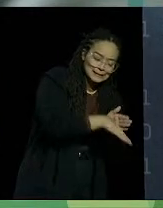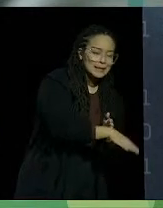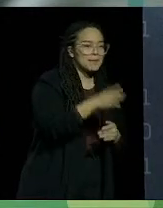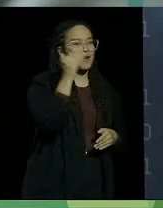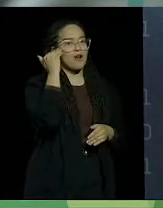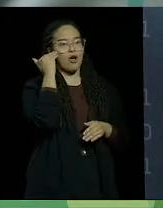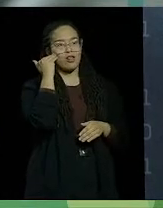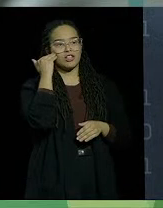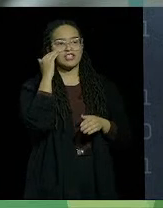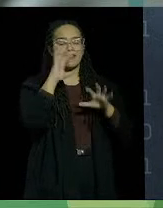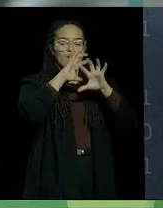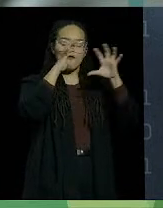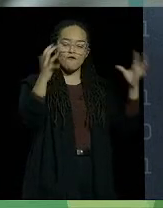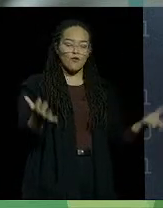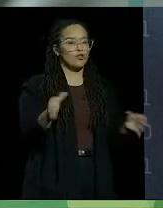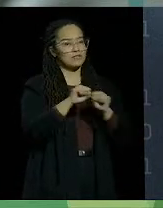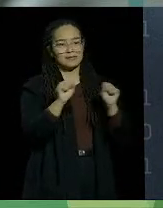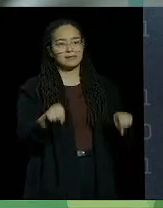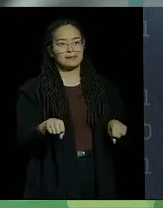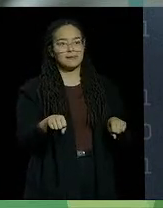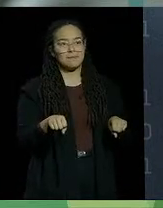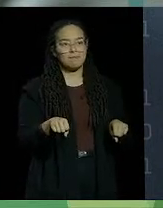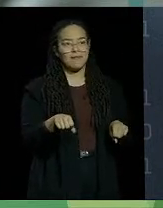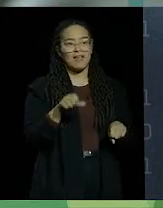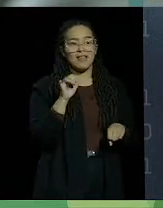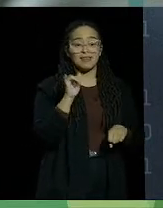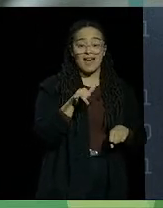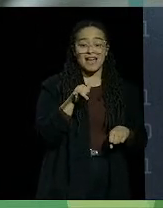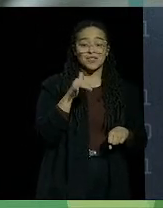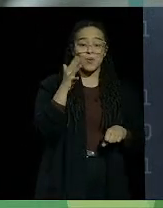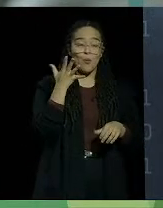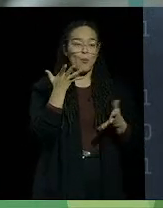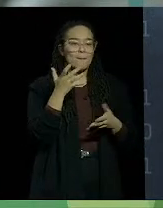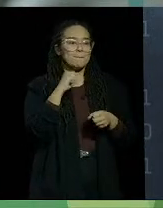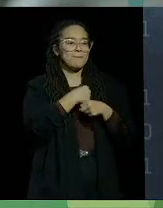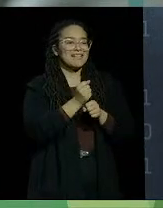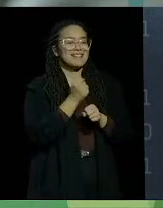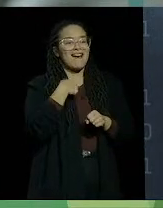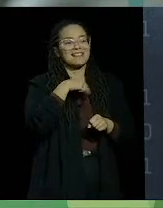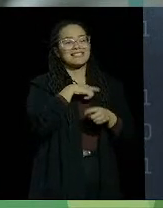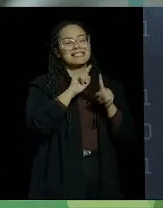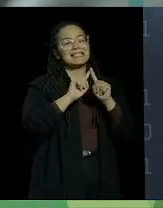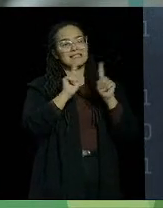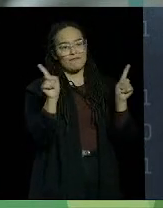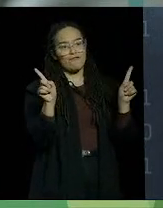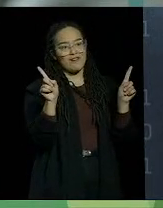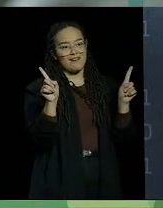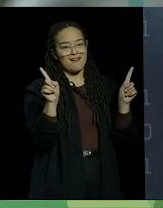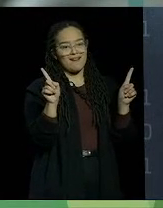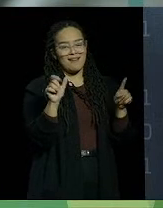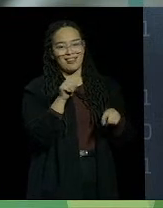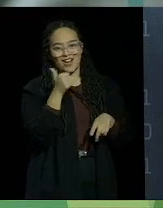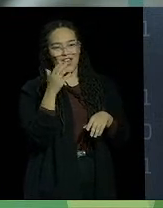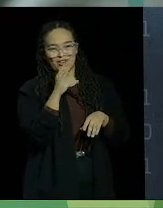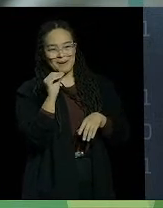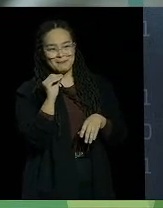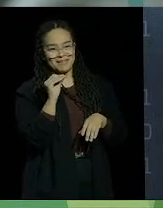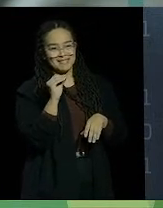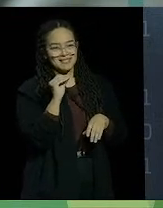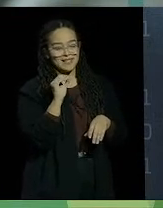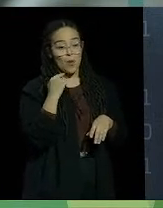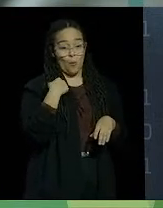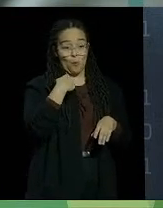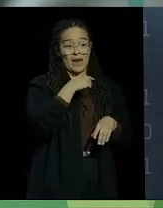knowledge of the entire mobility ecosystem. That's what sets us apart from other